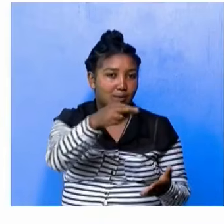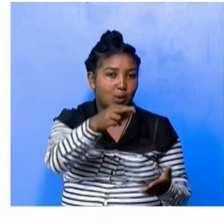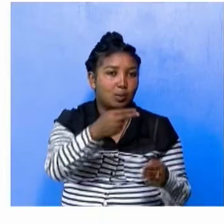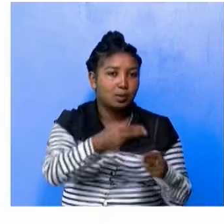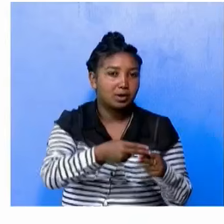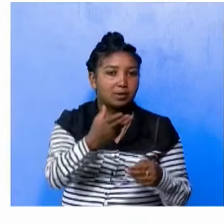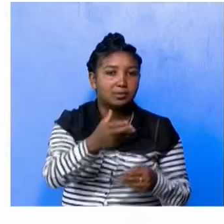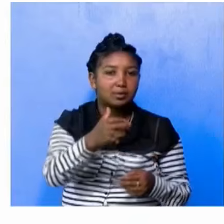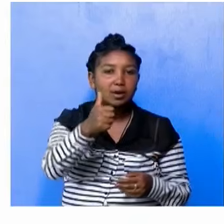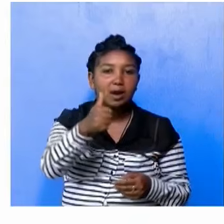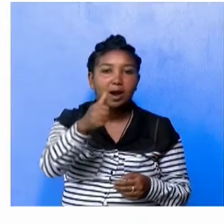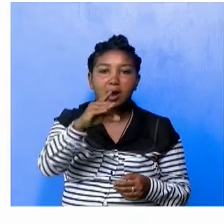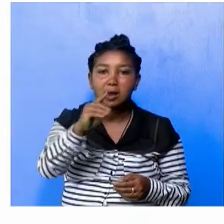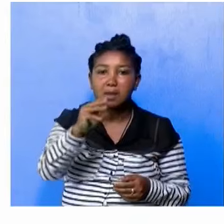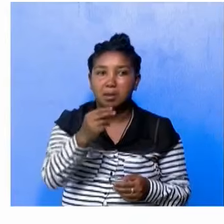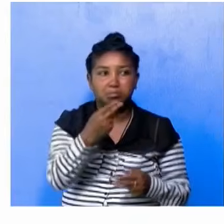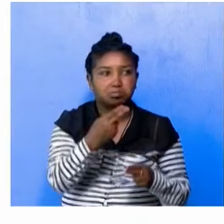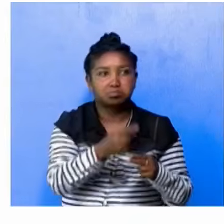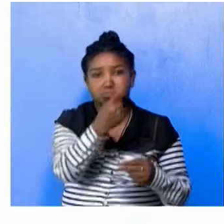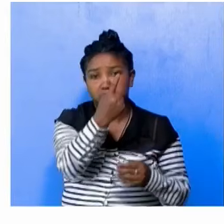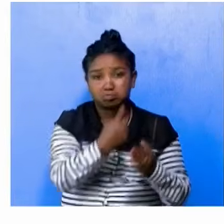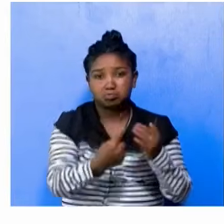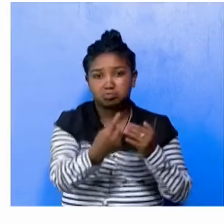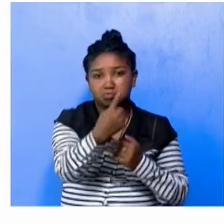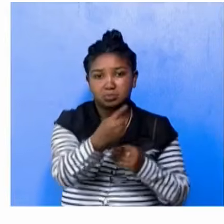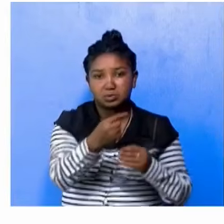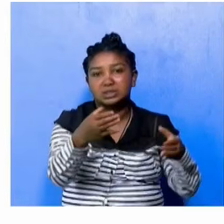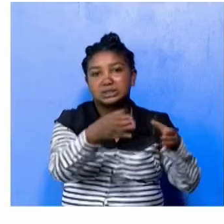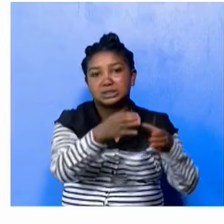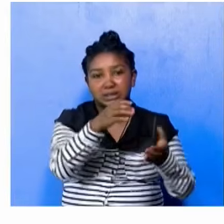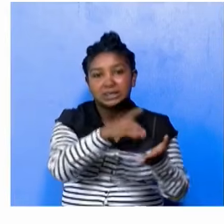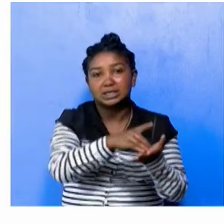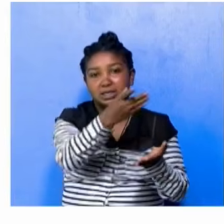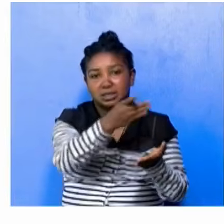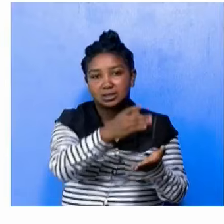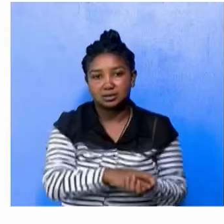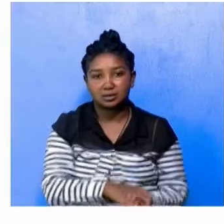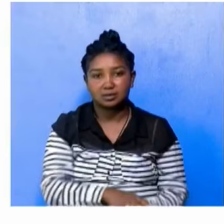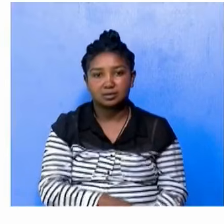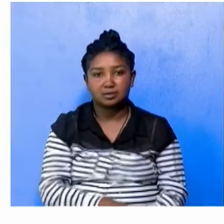Adama is just particular name of a city. Okay?